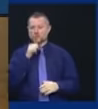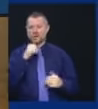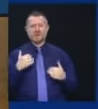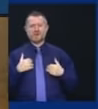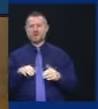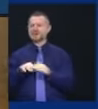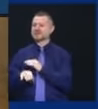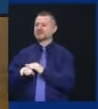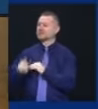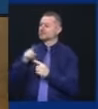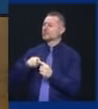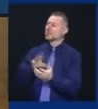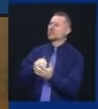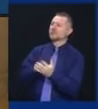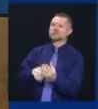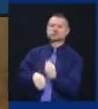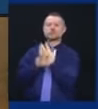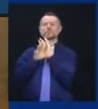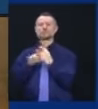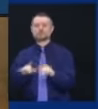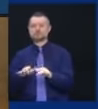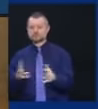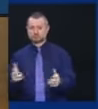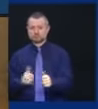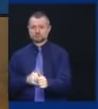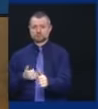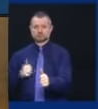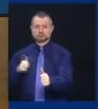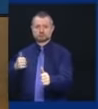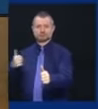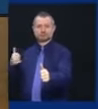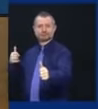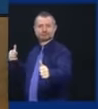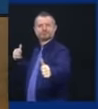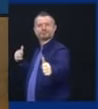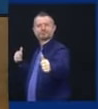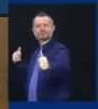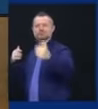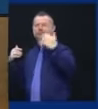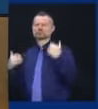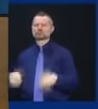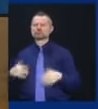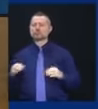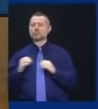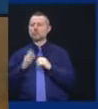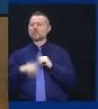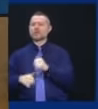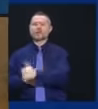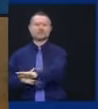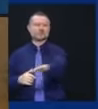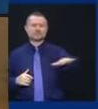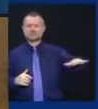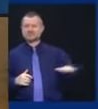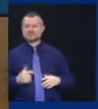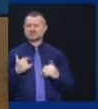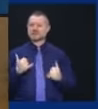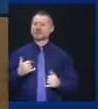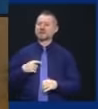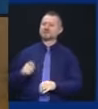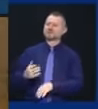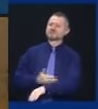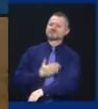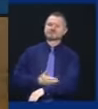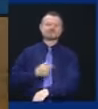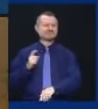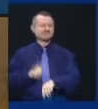remote learning, who were left behind more than anyone else. We have to rebuild. And we're